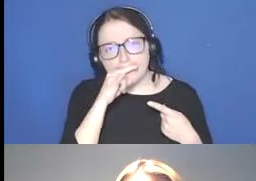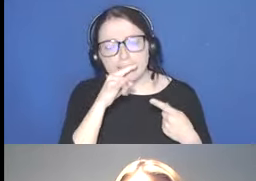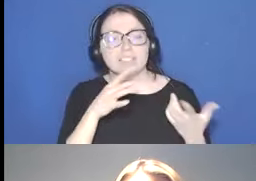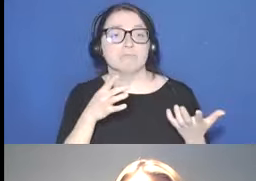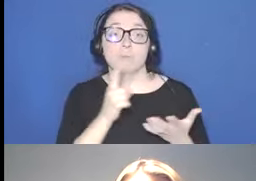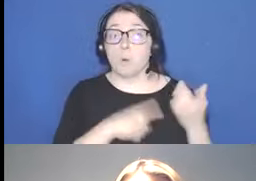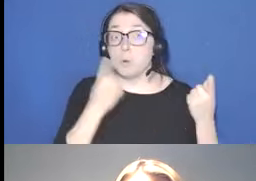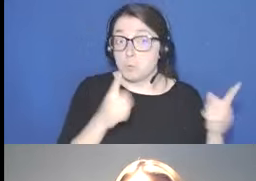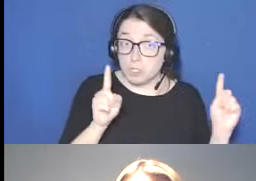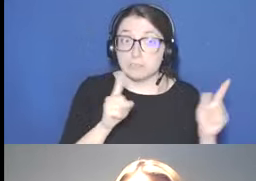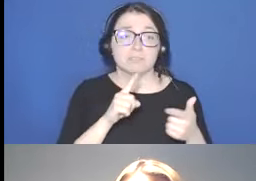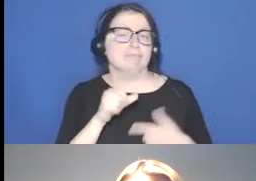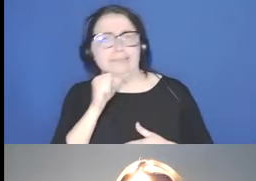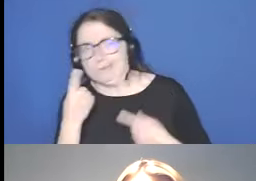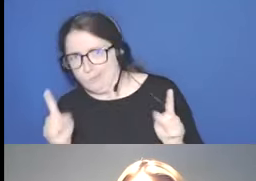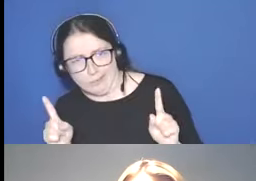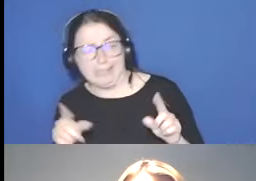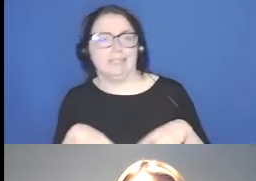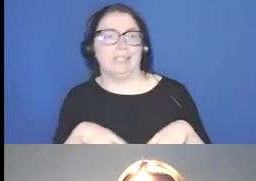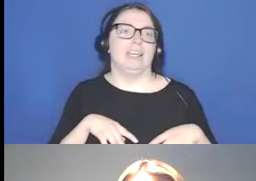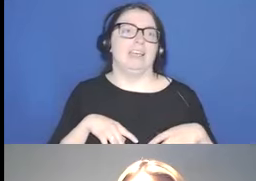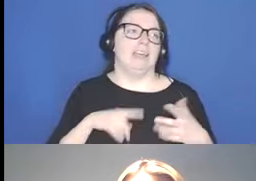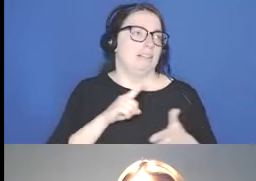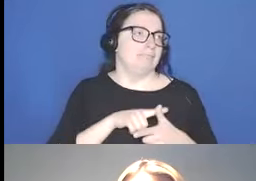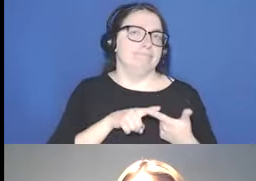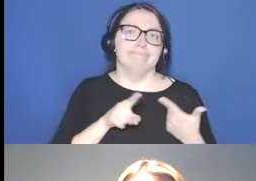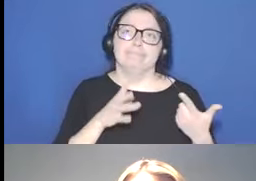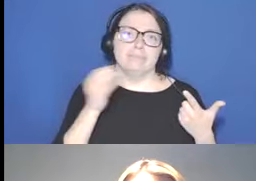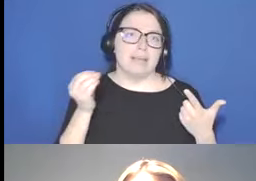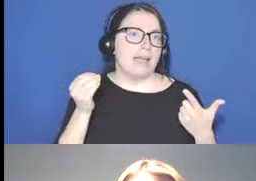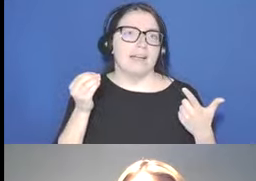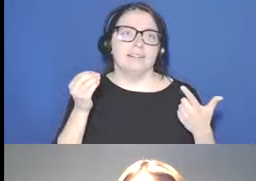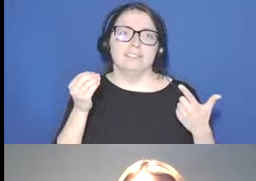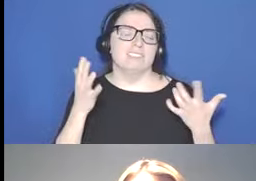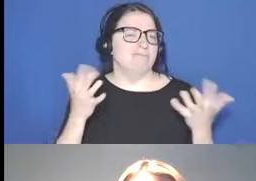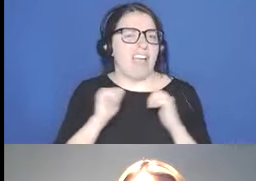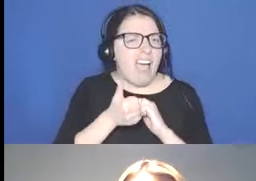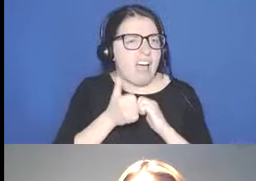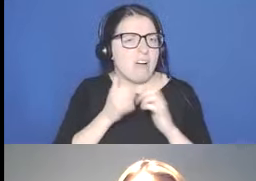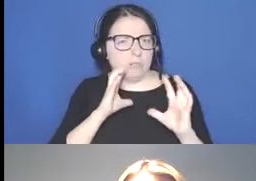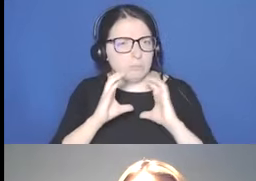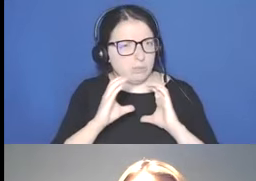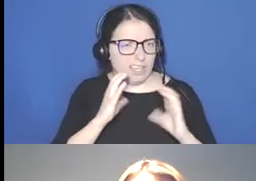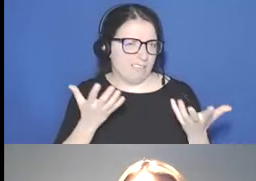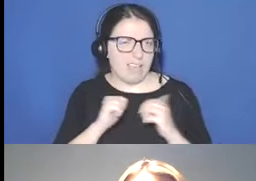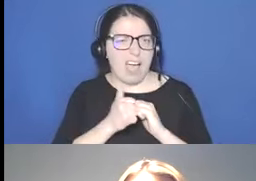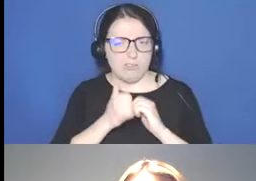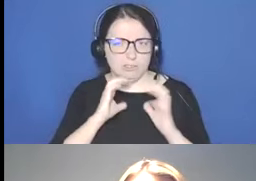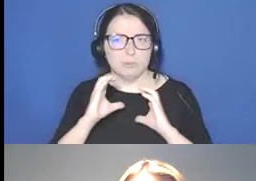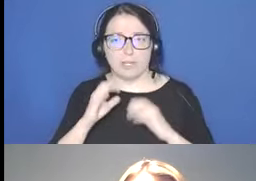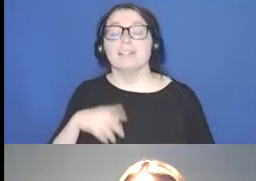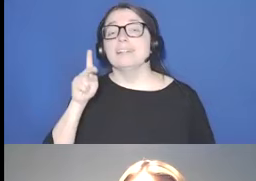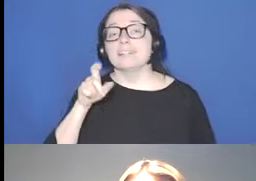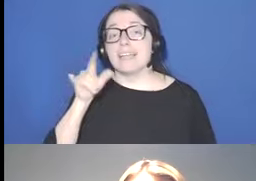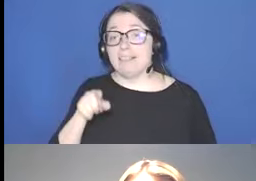for them, what doesn't really work for them, and the best way to communicate. Kelly was saying her teacher is very